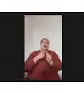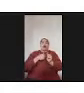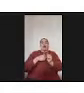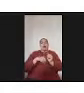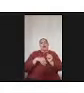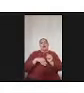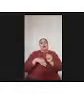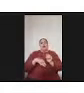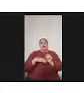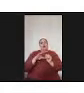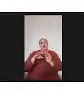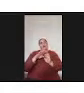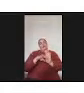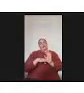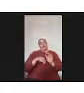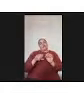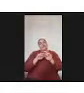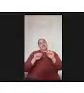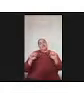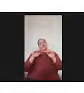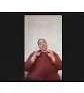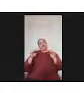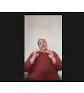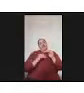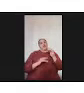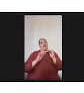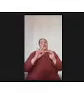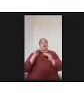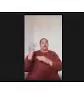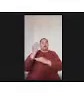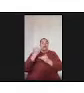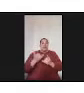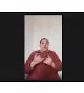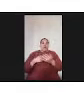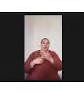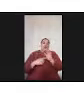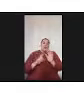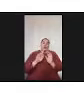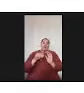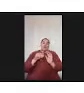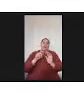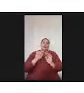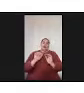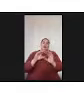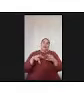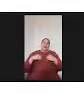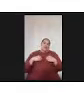terms of construction. So what is represented as stage one is your inception